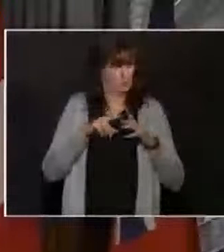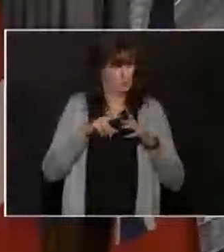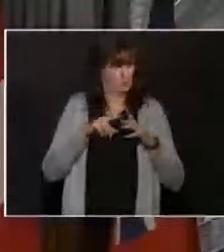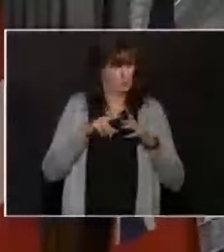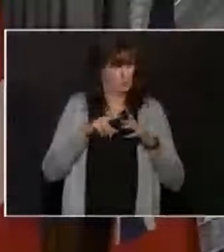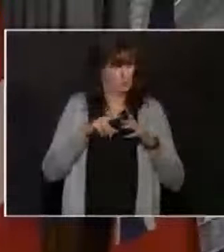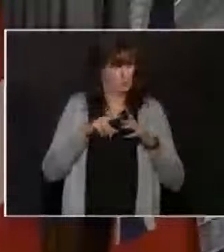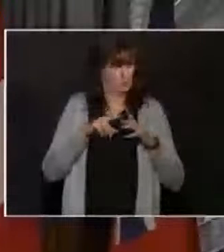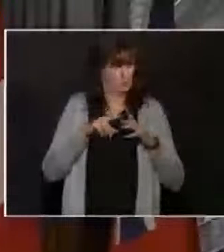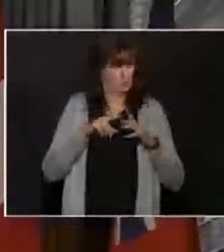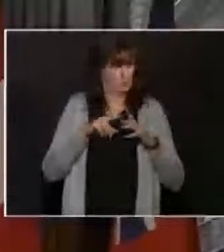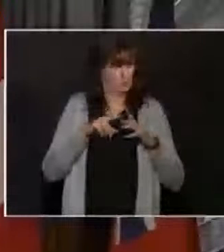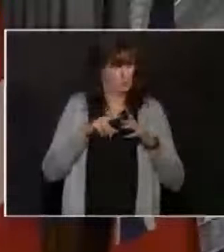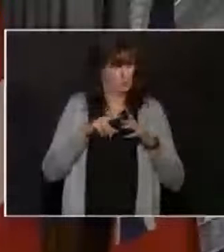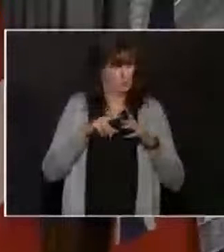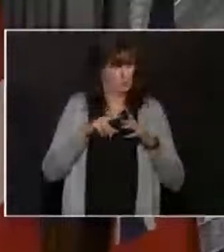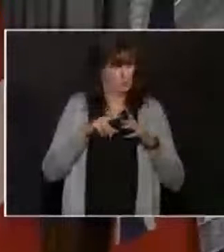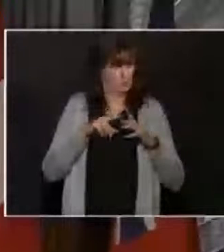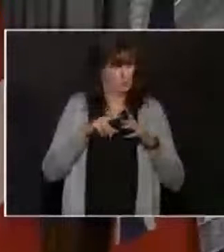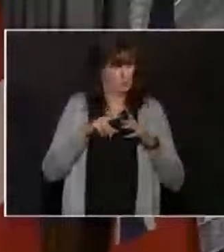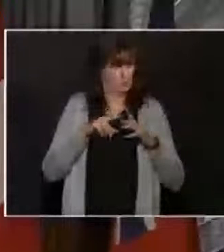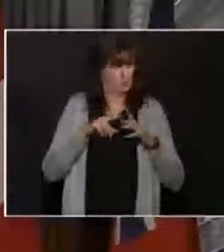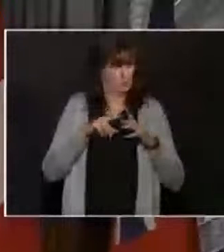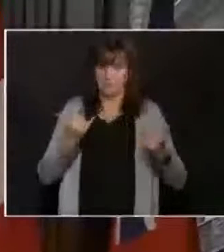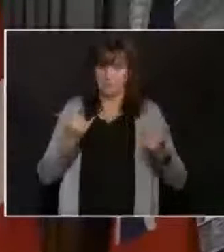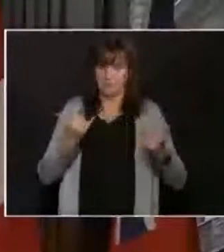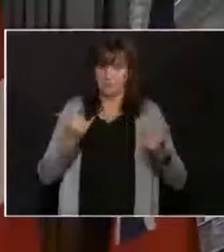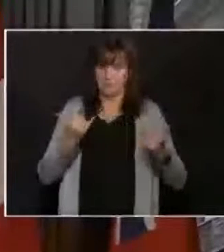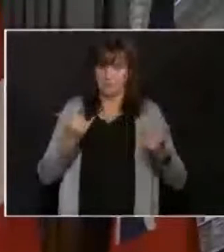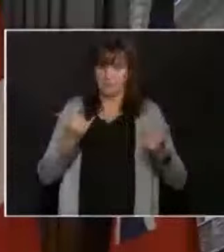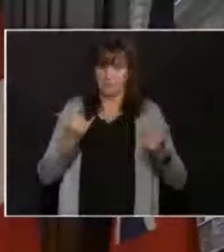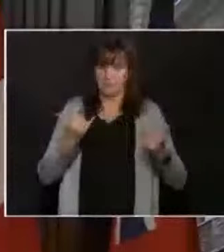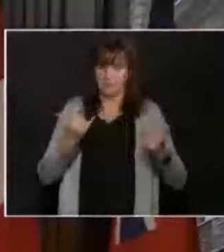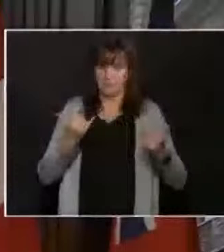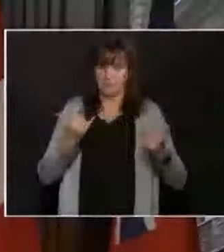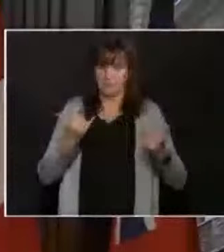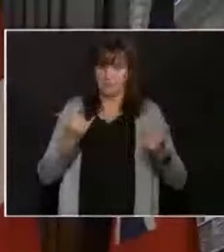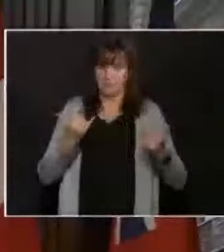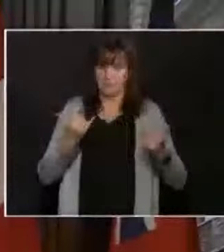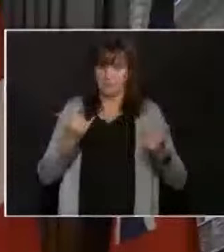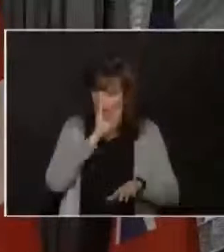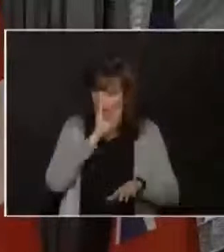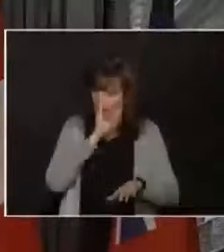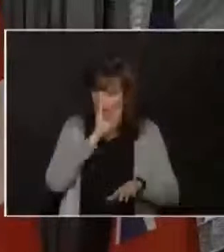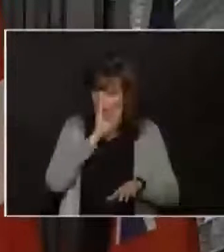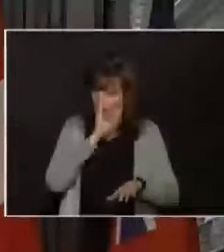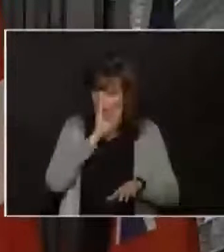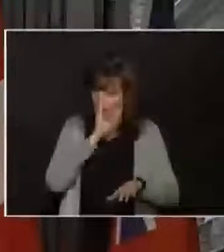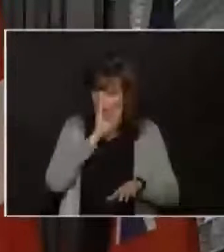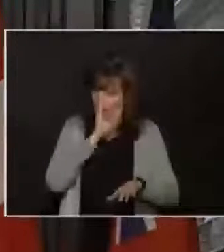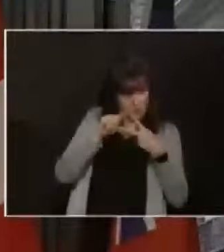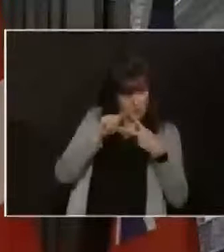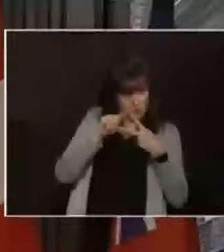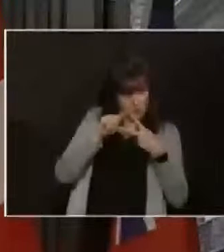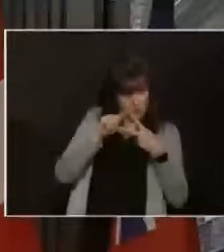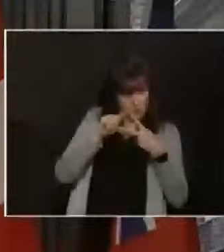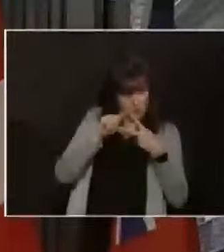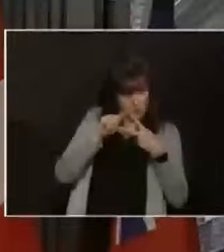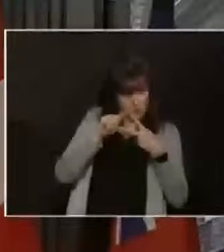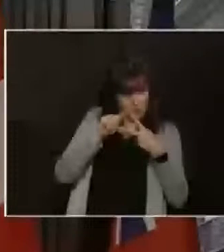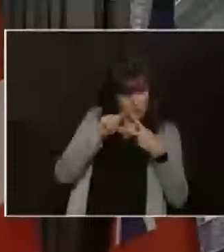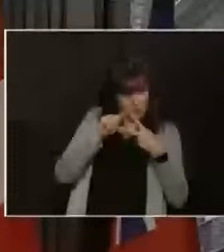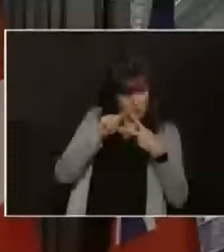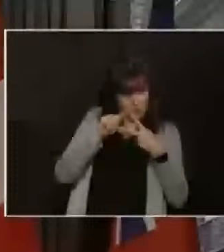underpin all of the data I will share. The first is the spread of COVID-19. We are at a dangerous